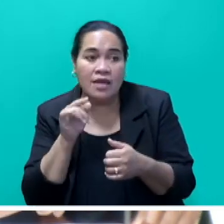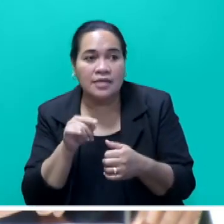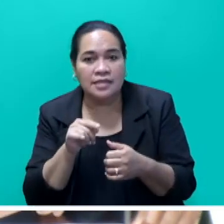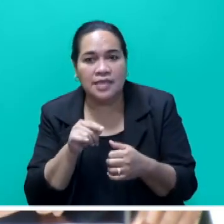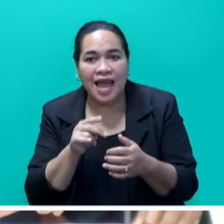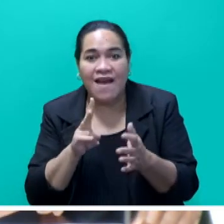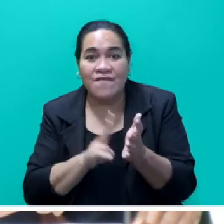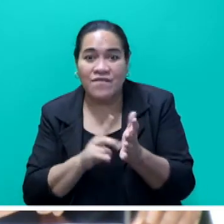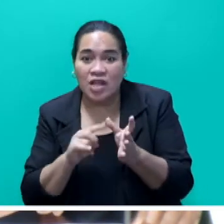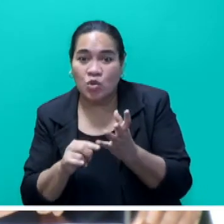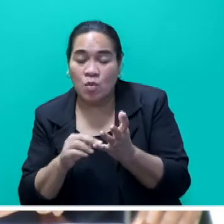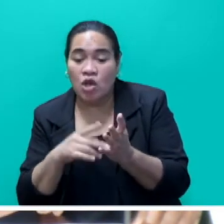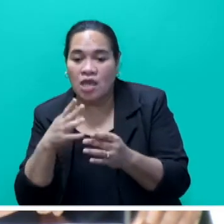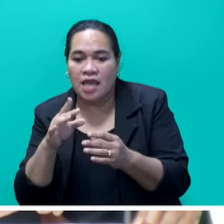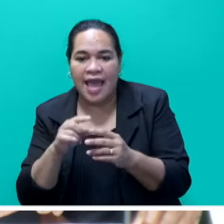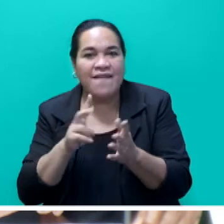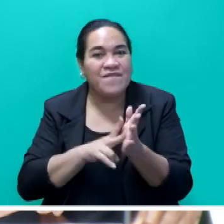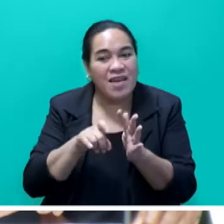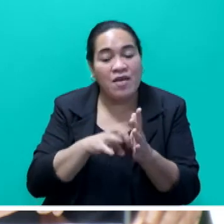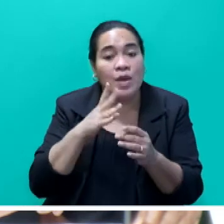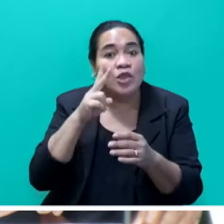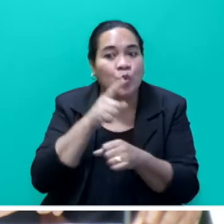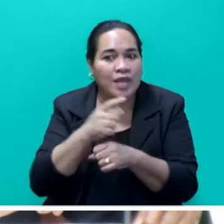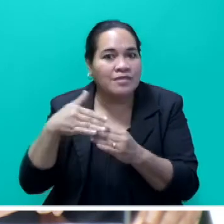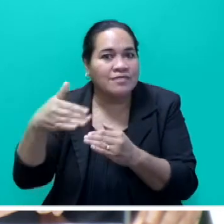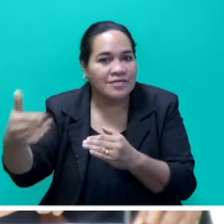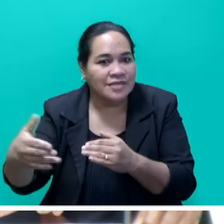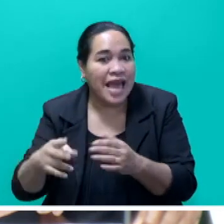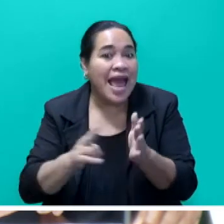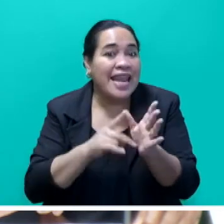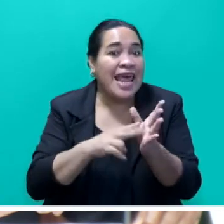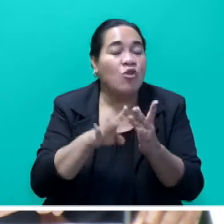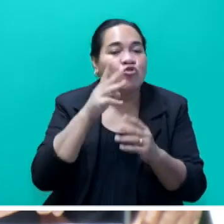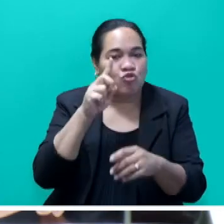Watumongi and Vere Vere should finish by in 2 weeks' time, whereas Nananu 2 months' time.